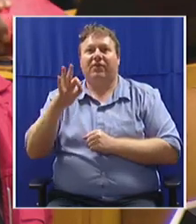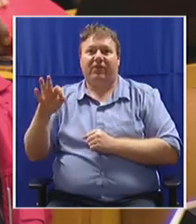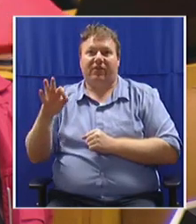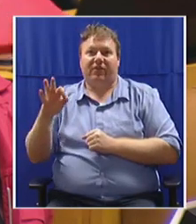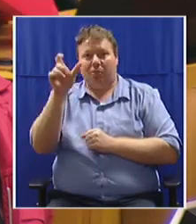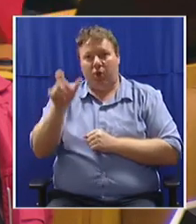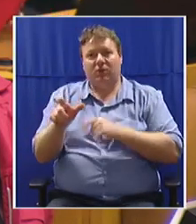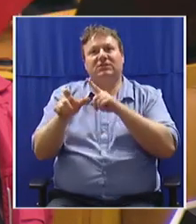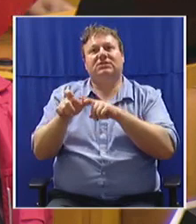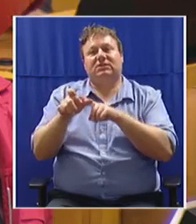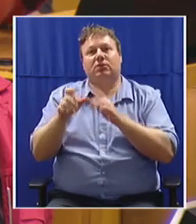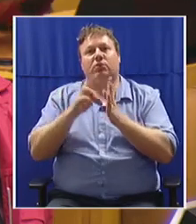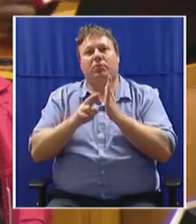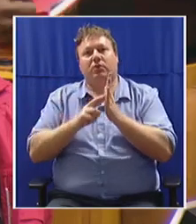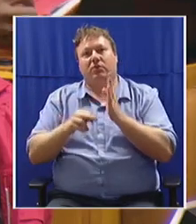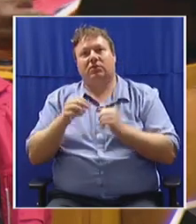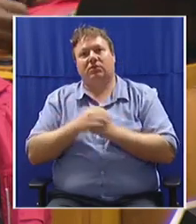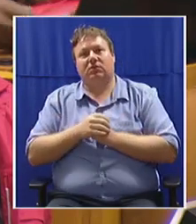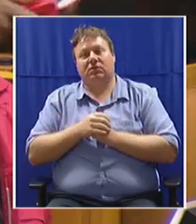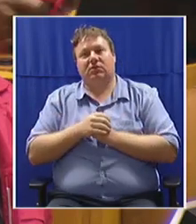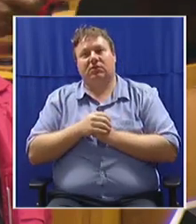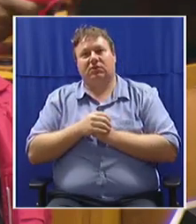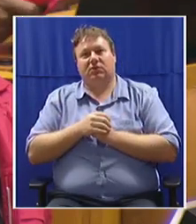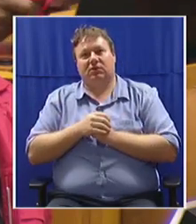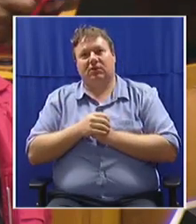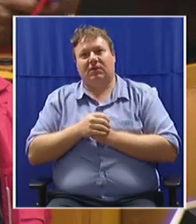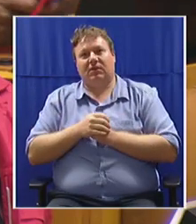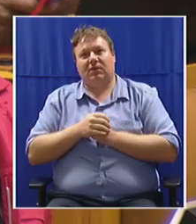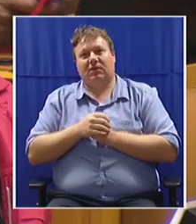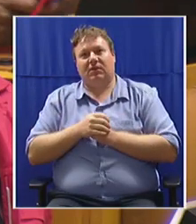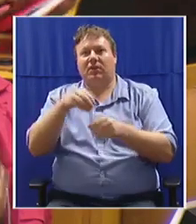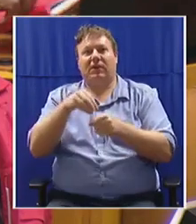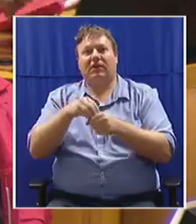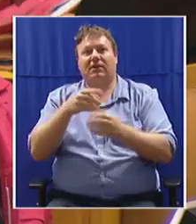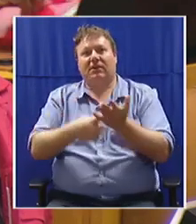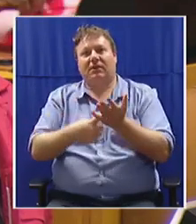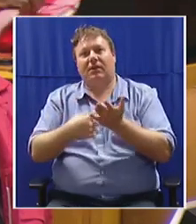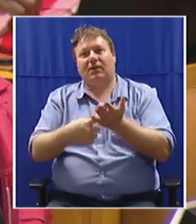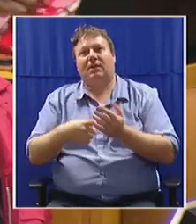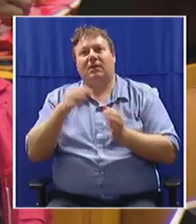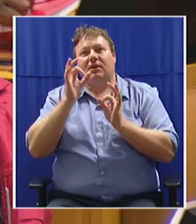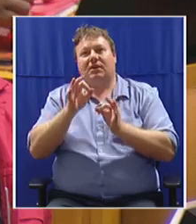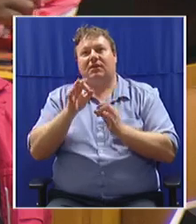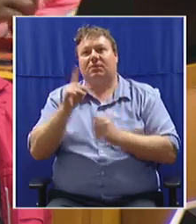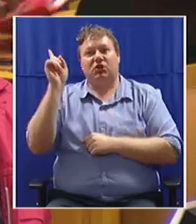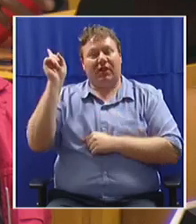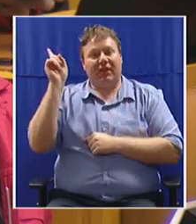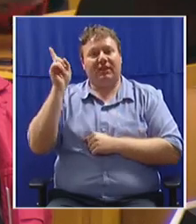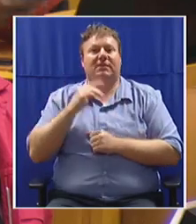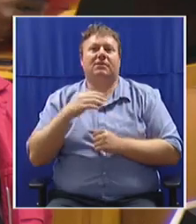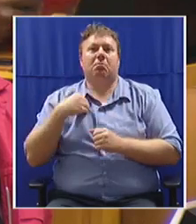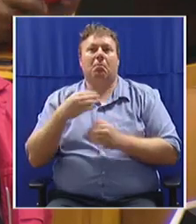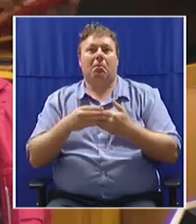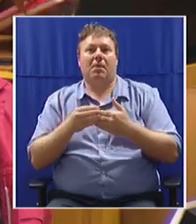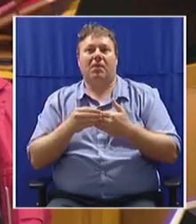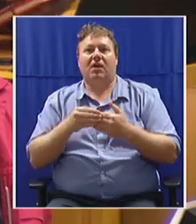on that report. Point of order, Chair. So we must not enter into that debate, especially with this member Honorable who has a members.